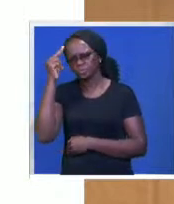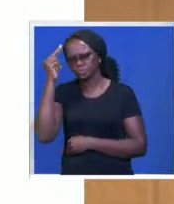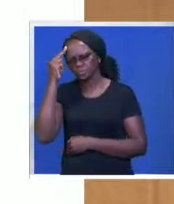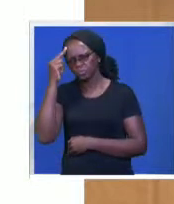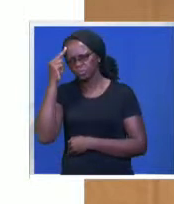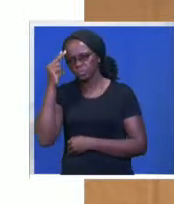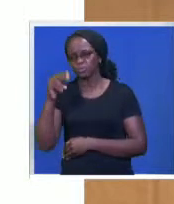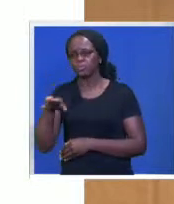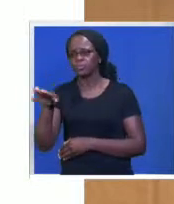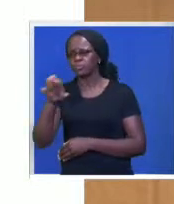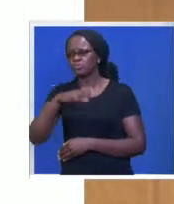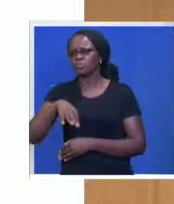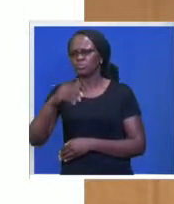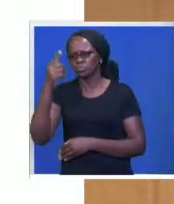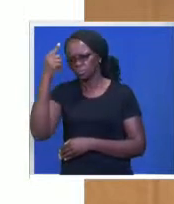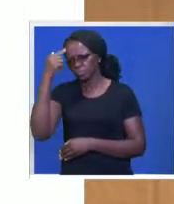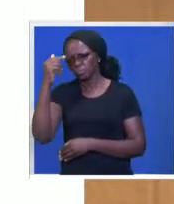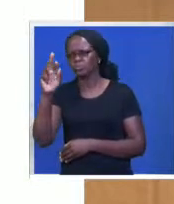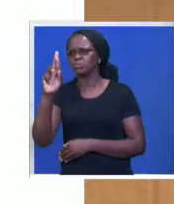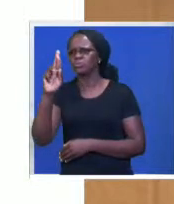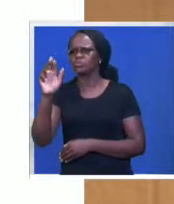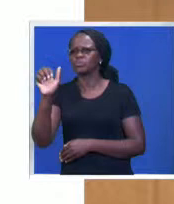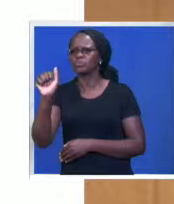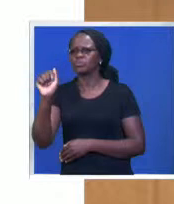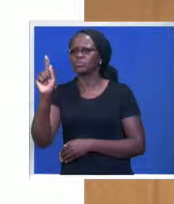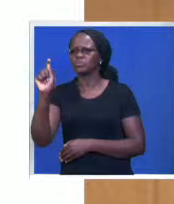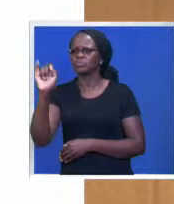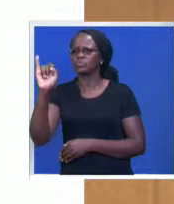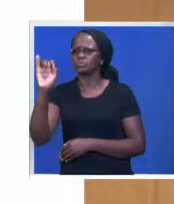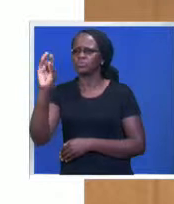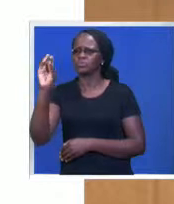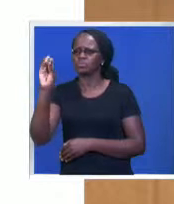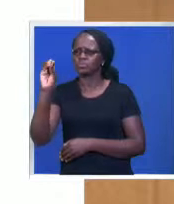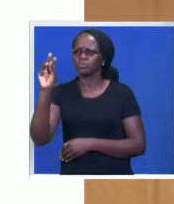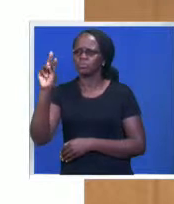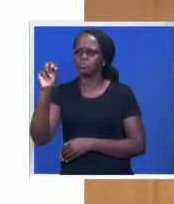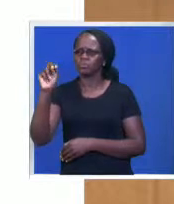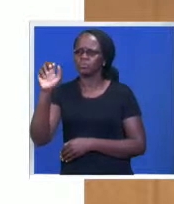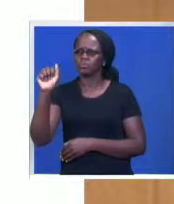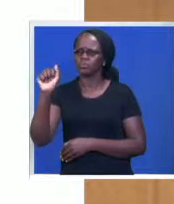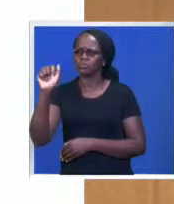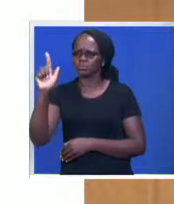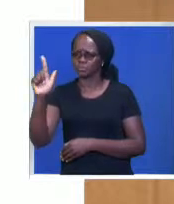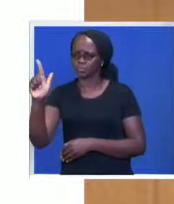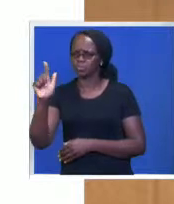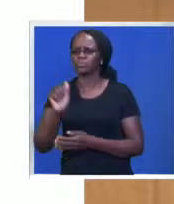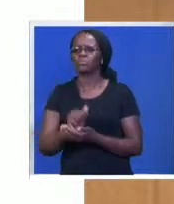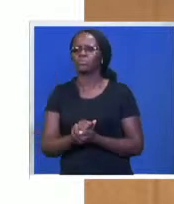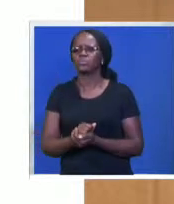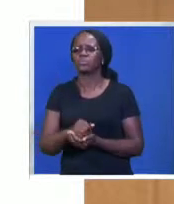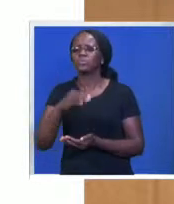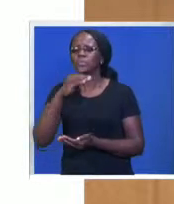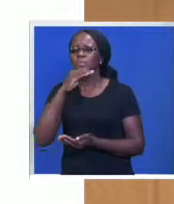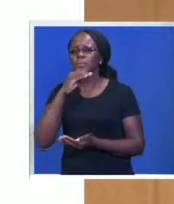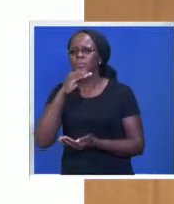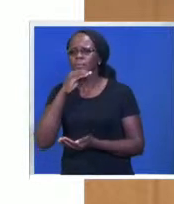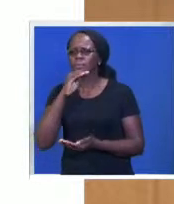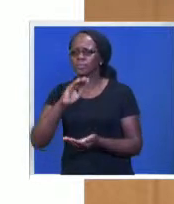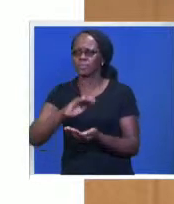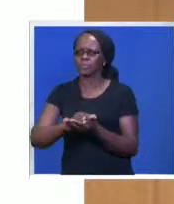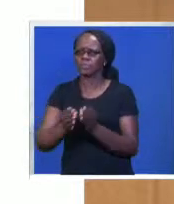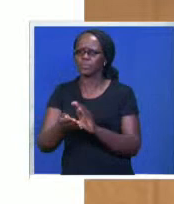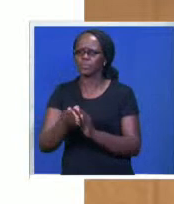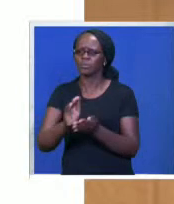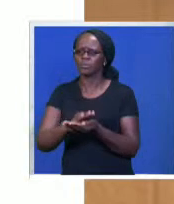of you and I having this lesson today. The responsibility to create to create an understanding on